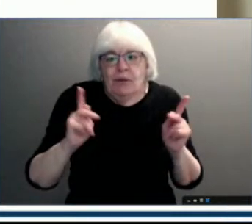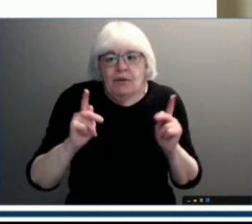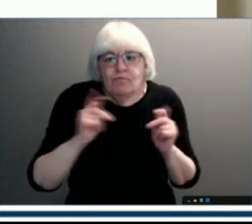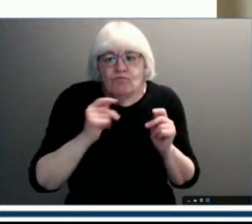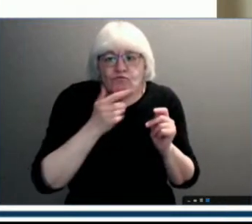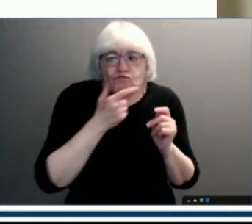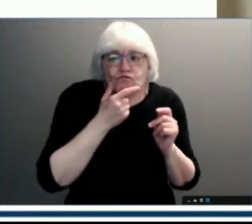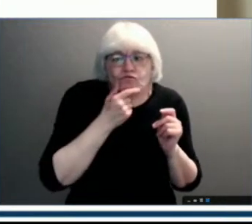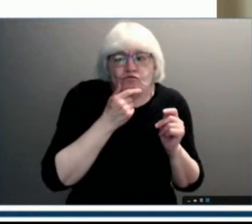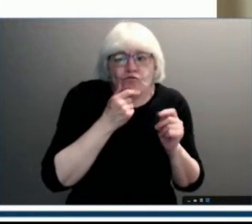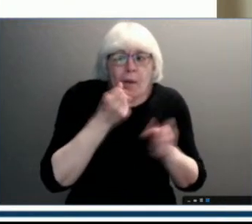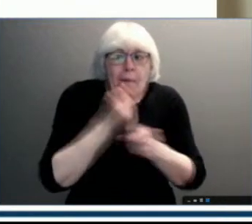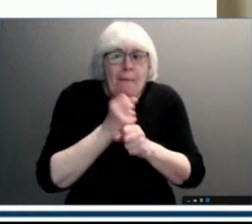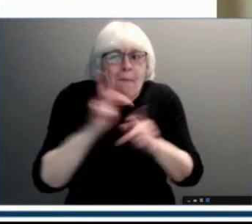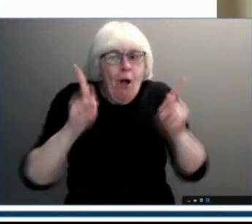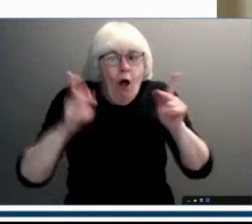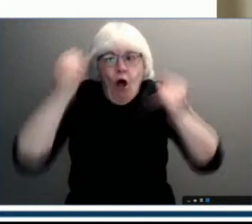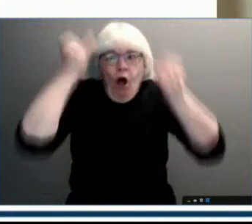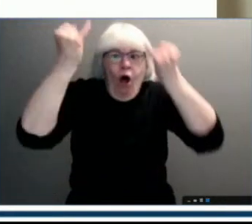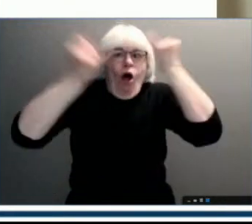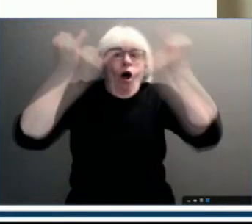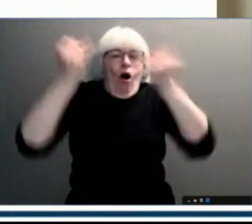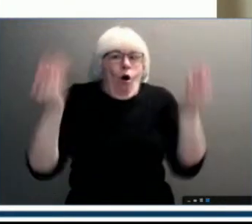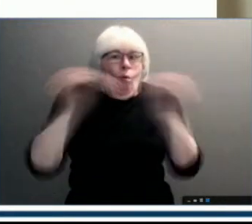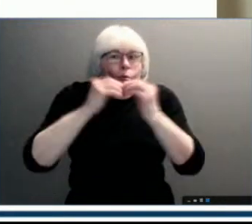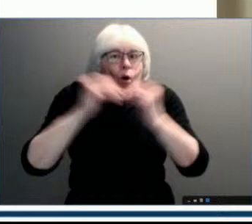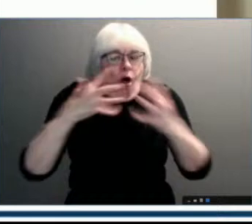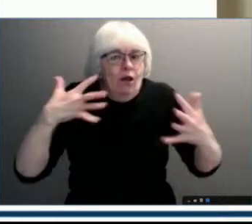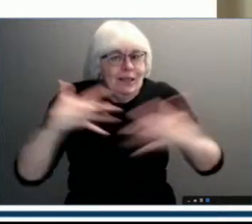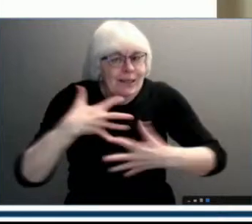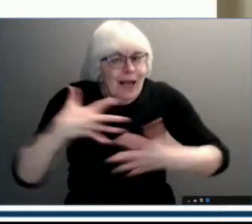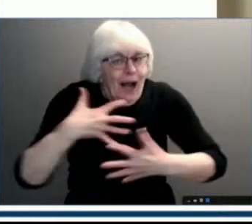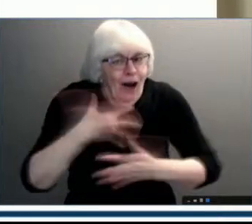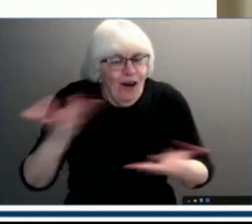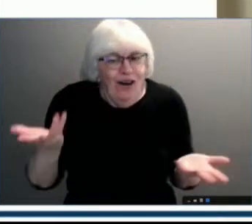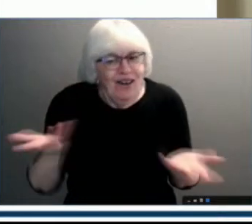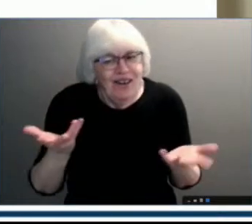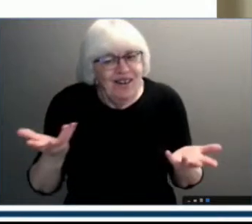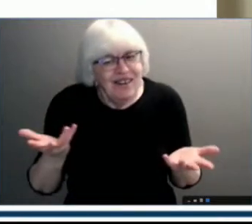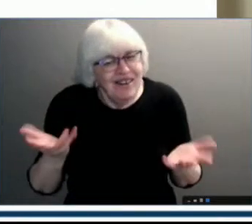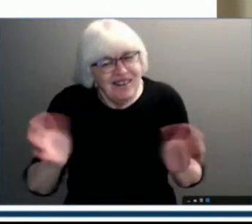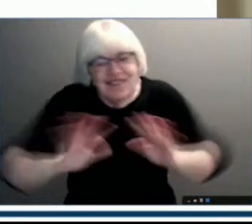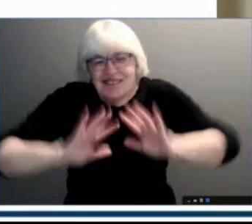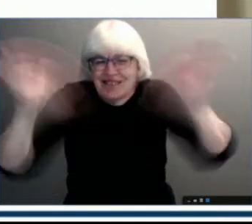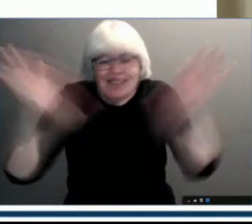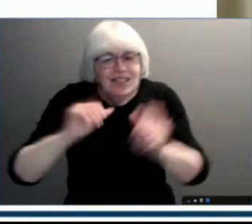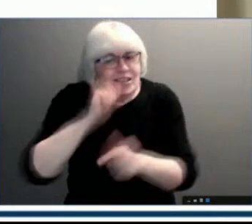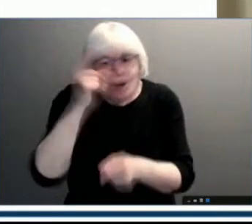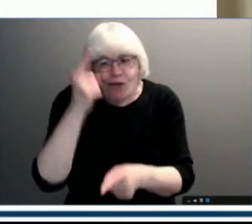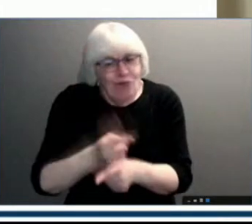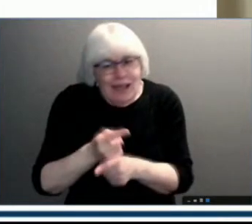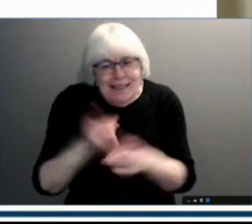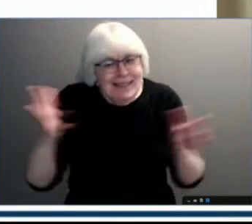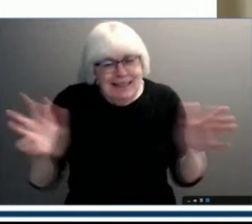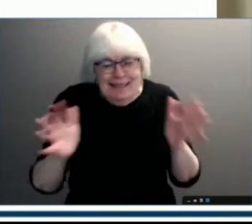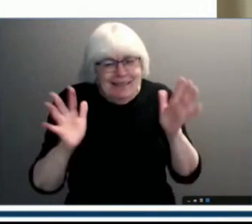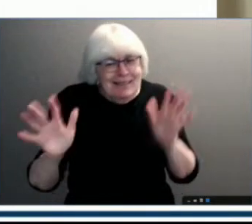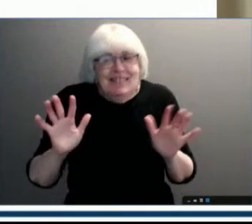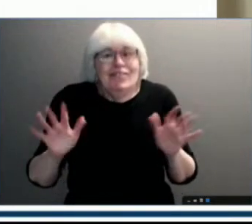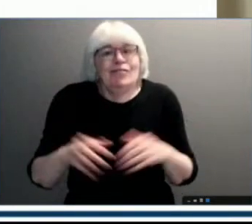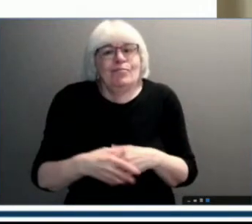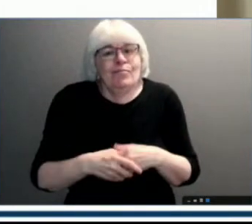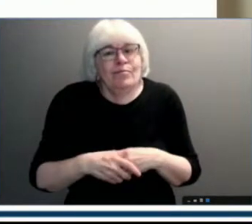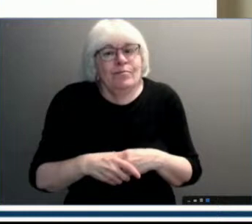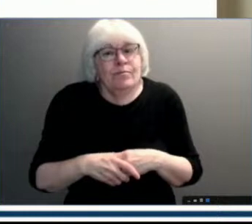questioning advice. But I just ask Nova Scotians to cut through all of that and know one thing. If I can leave you with one thing, it's